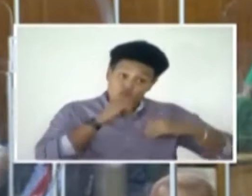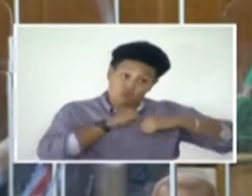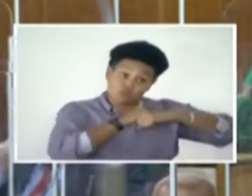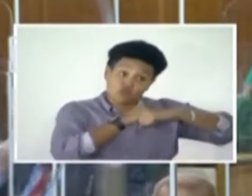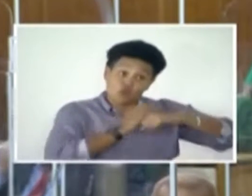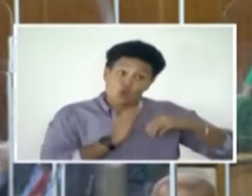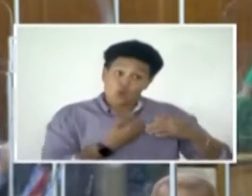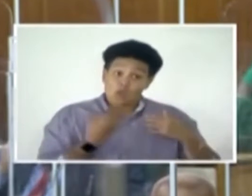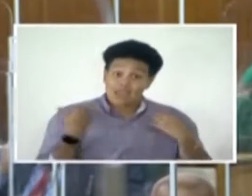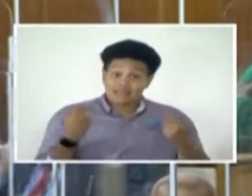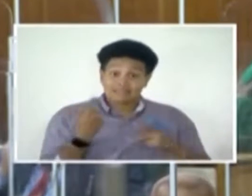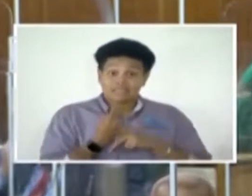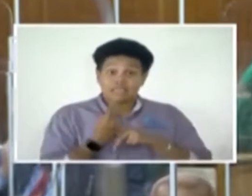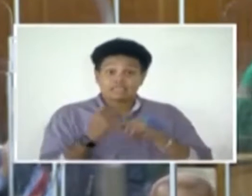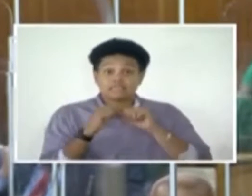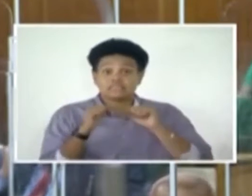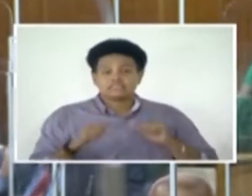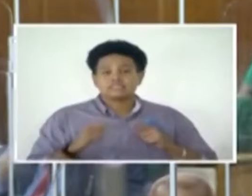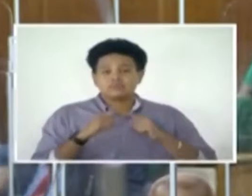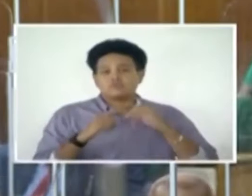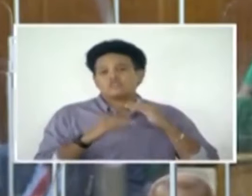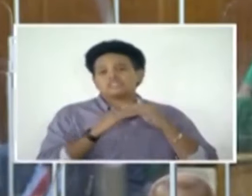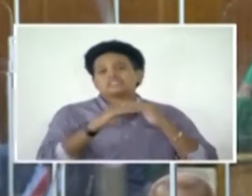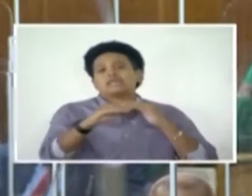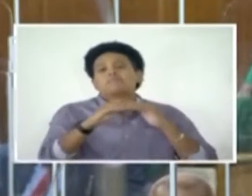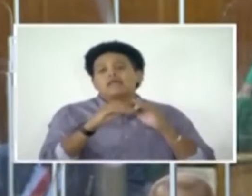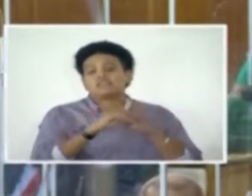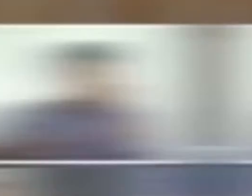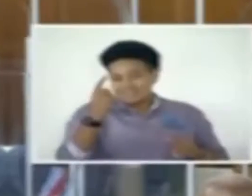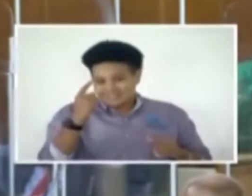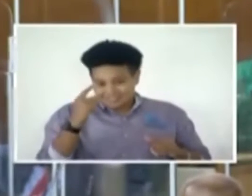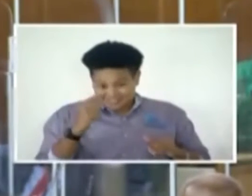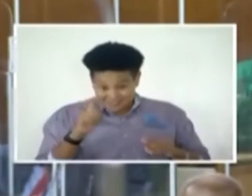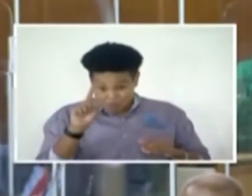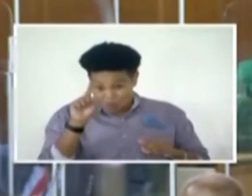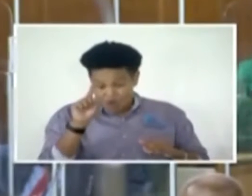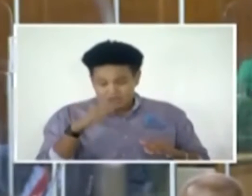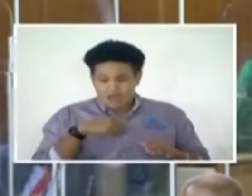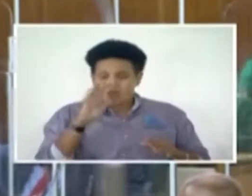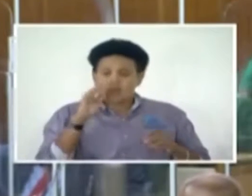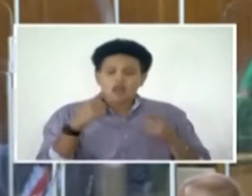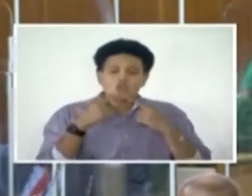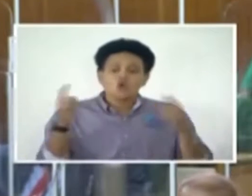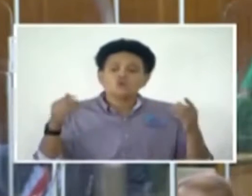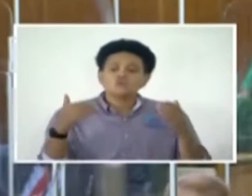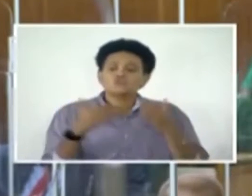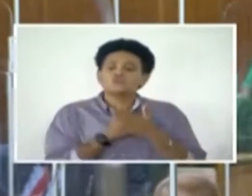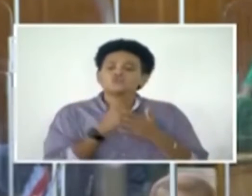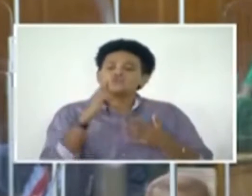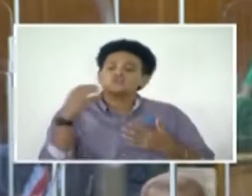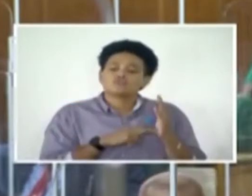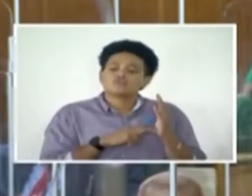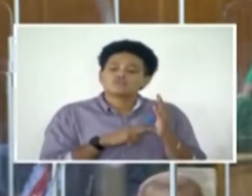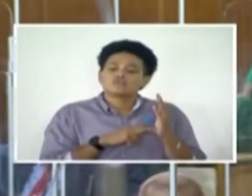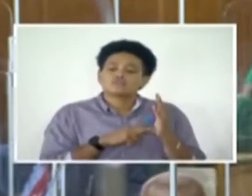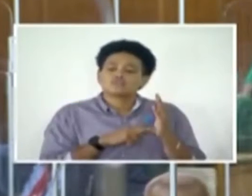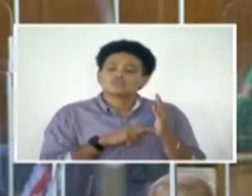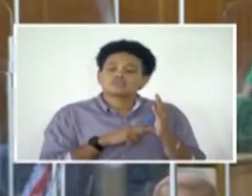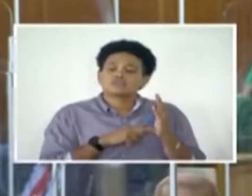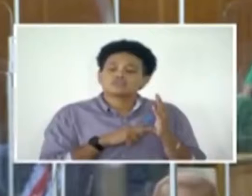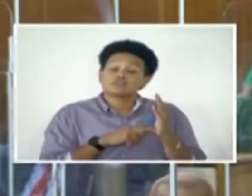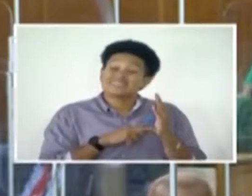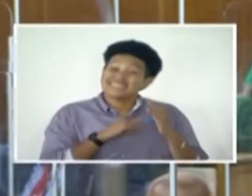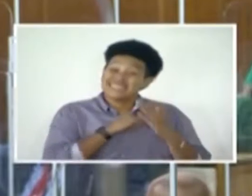measures, when the current provisions expire on March 22. A new set of stronger measures designed